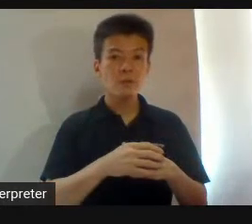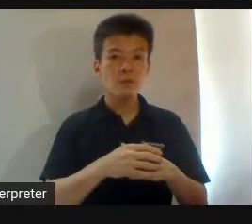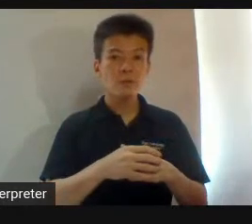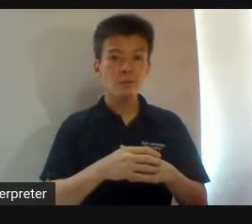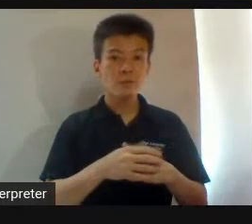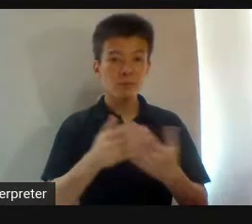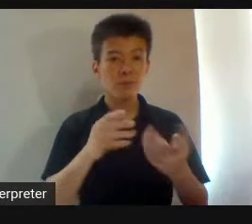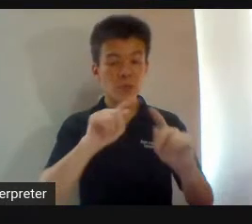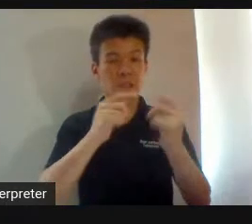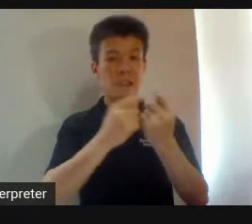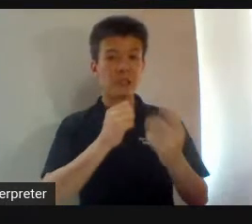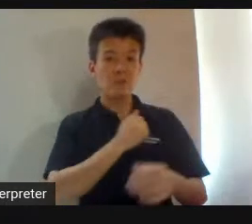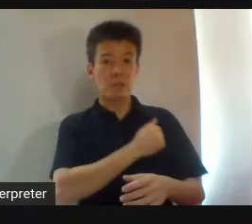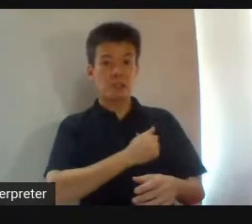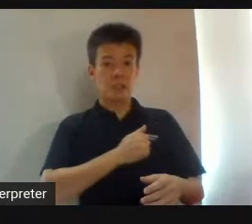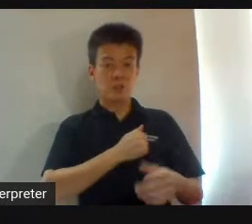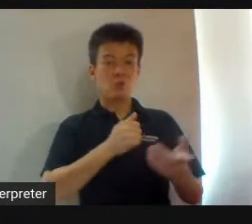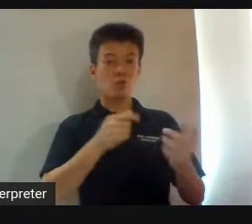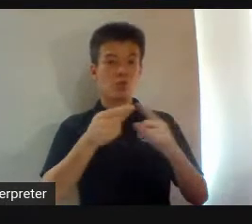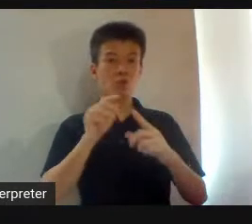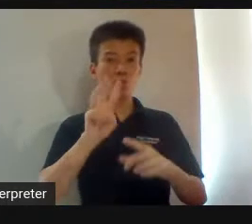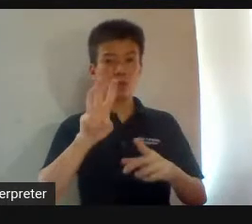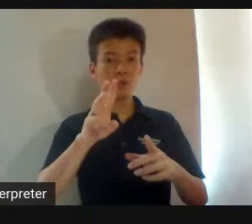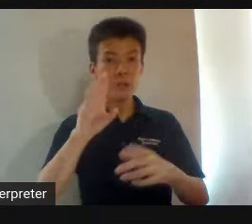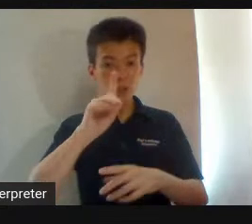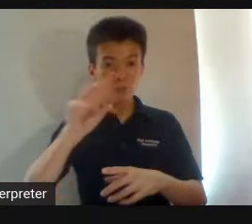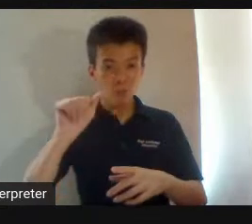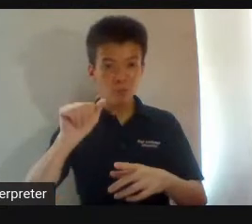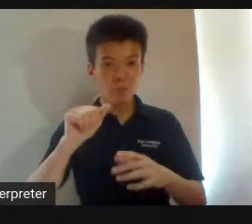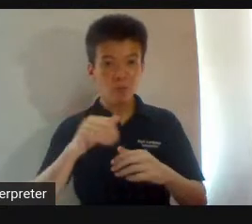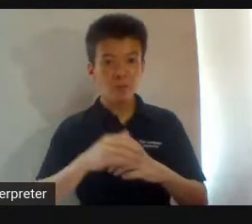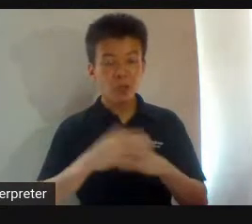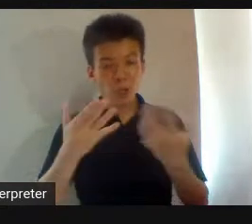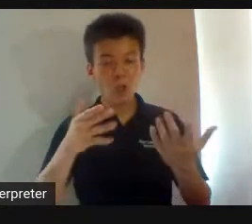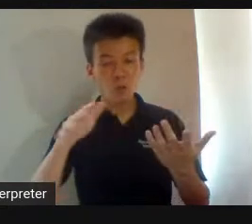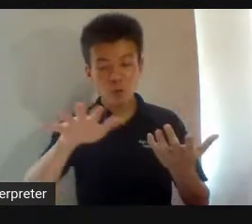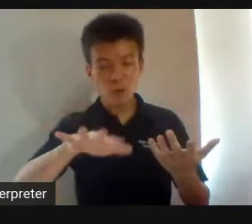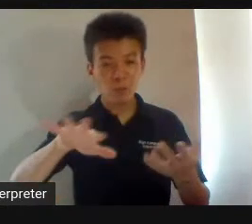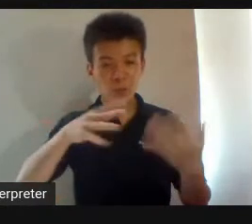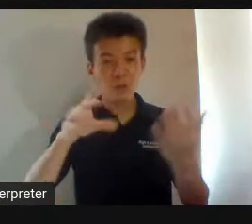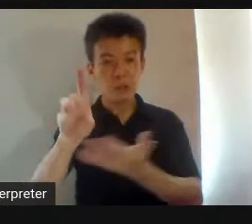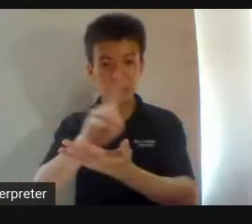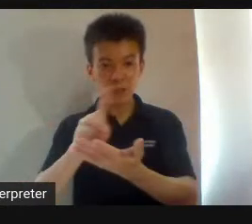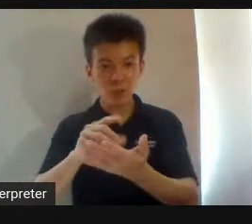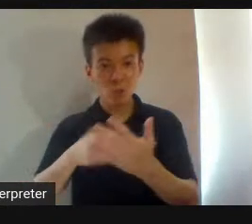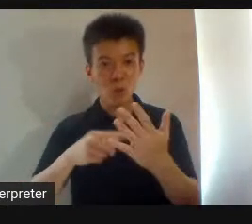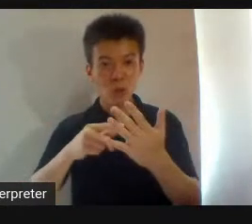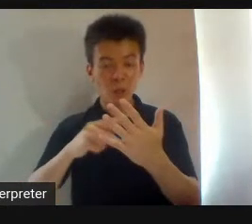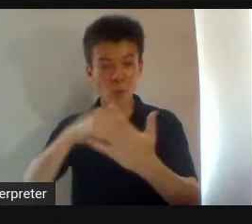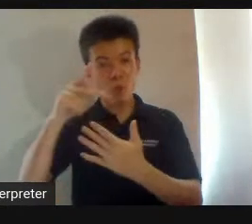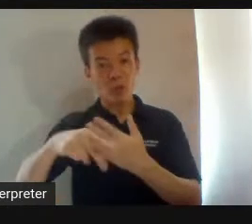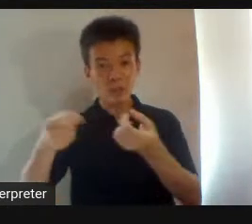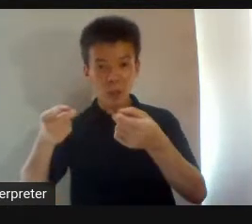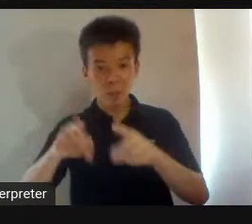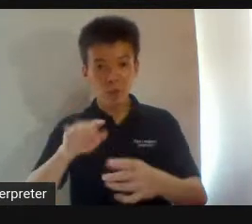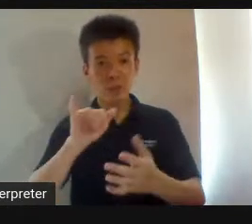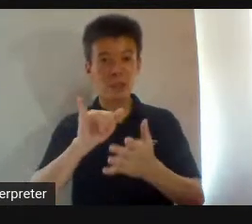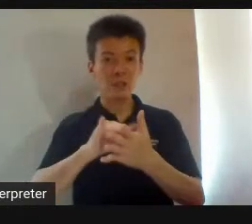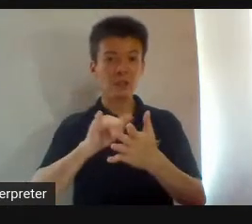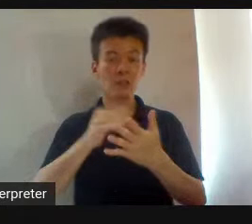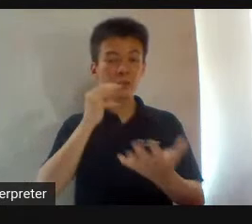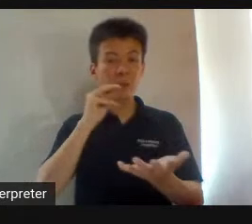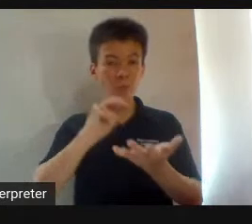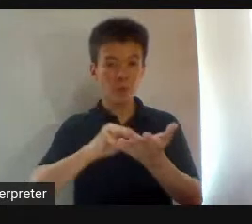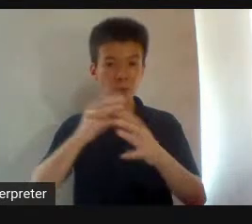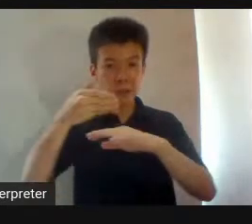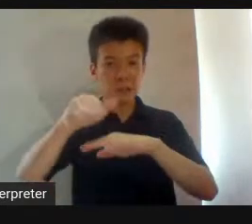the team's attitudes towards disability, how the space is being designed, what other programs are going on, the kind of messaging sent